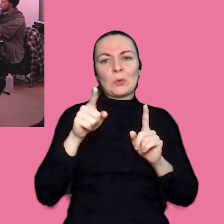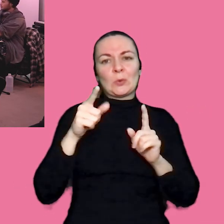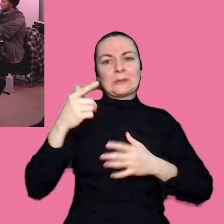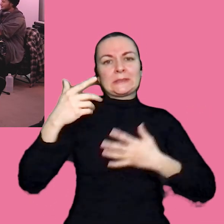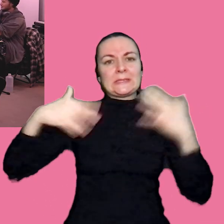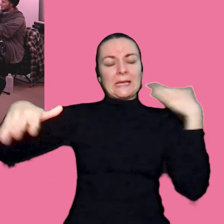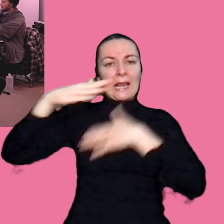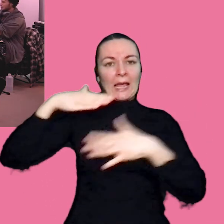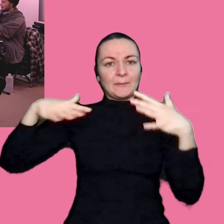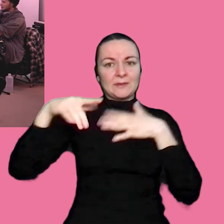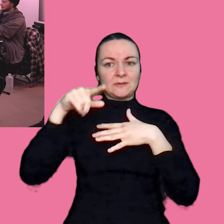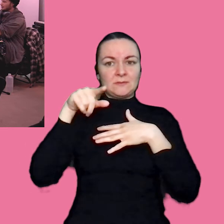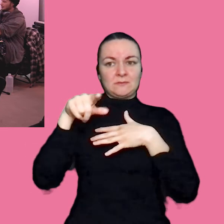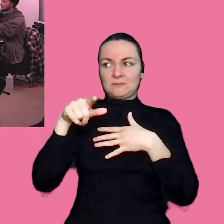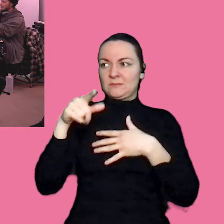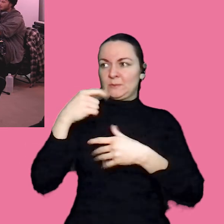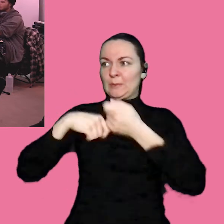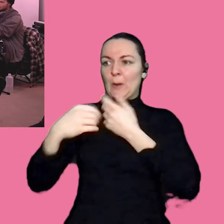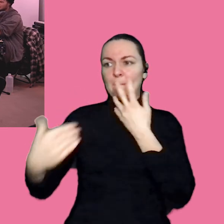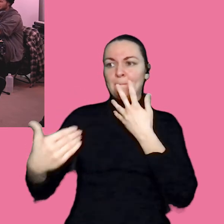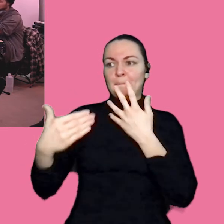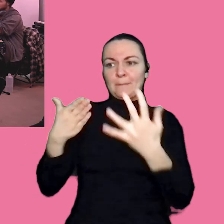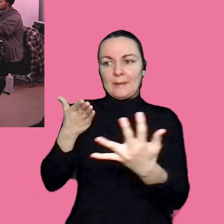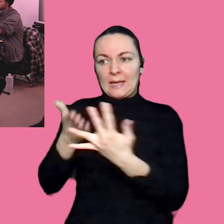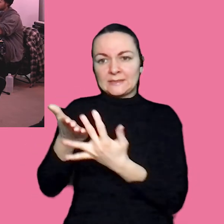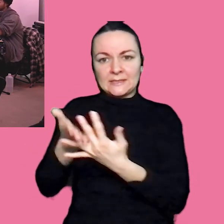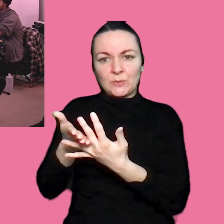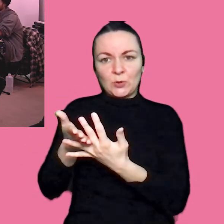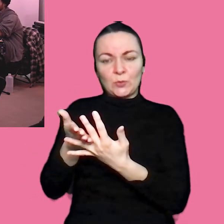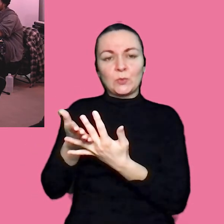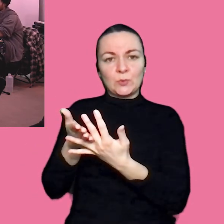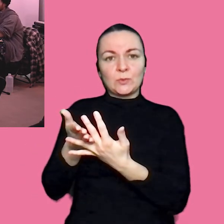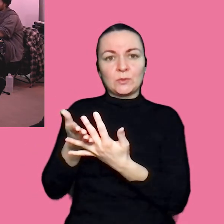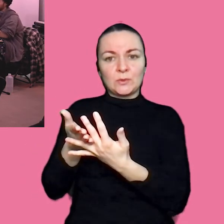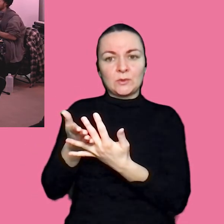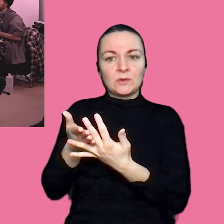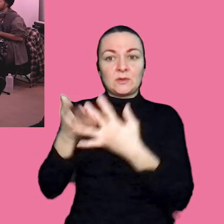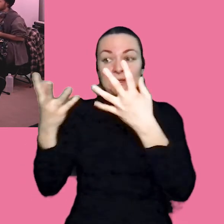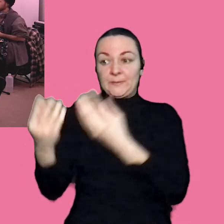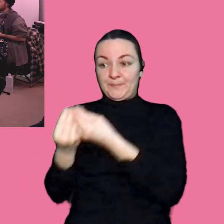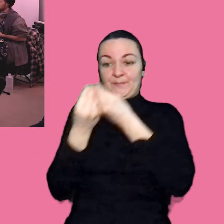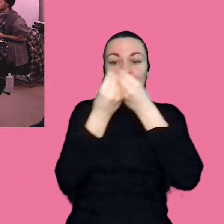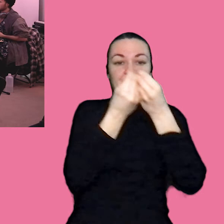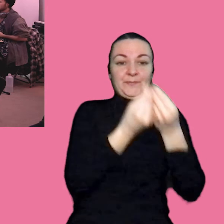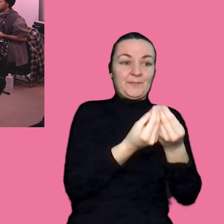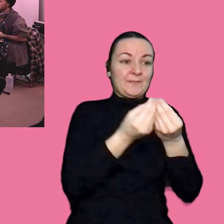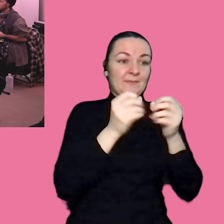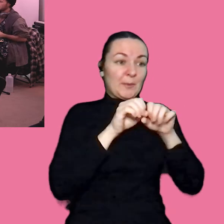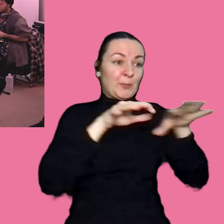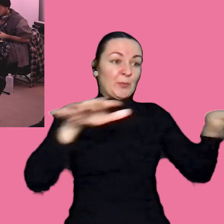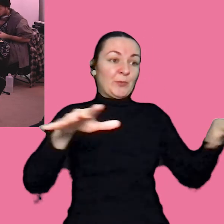to you that now you're taking to other communities?